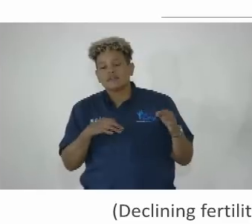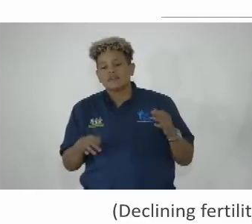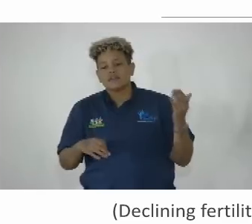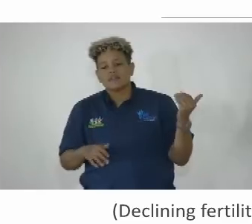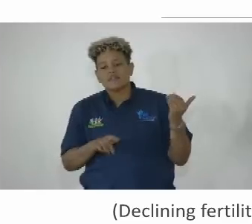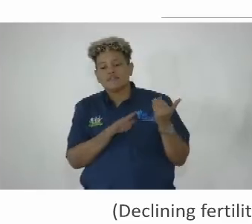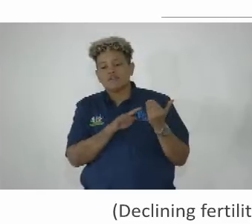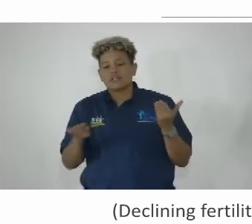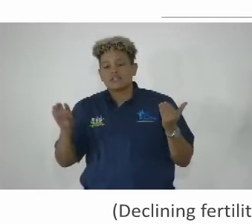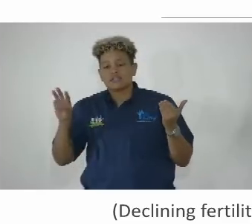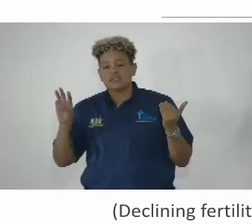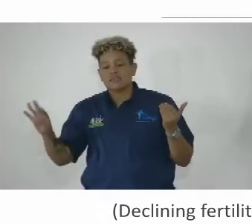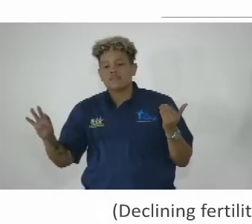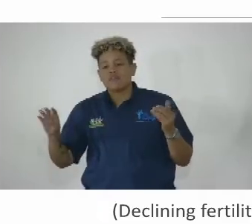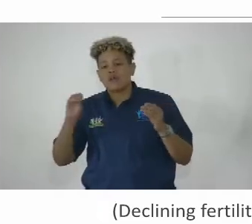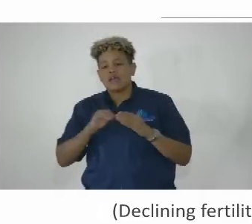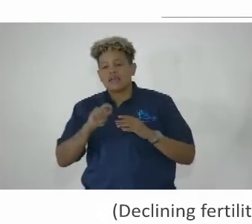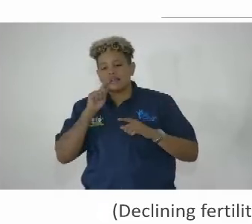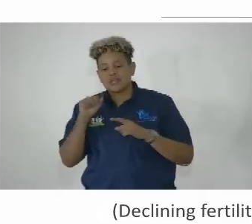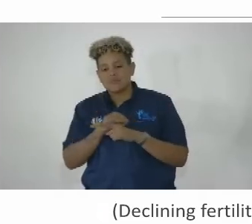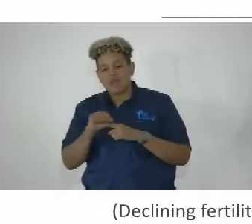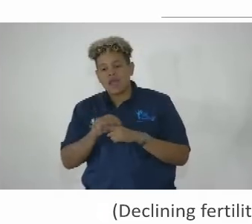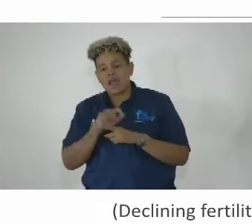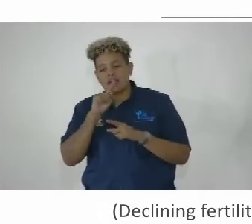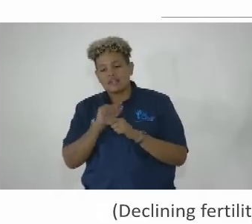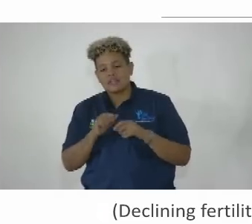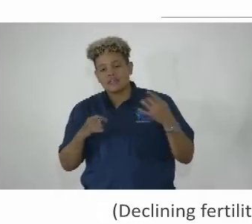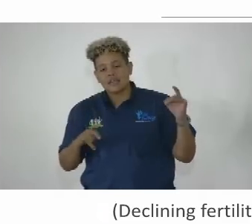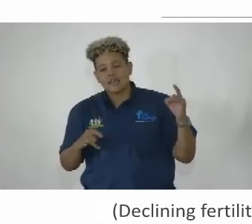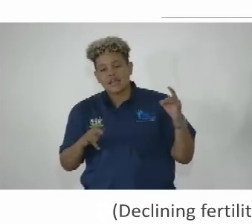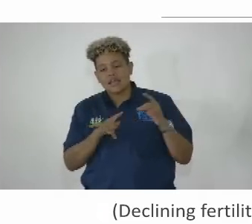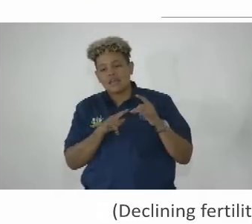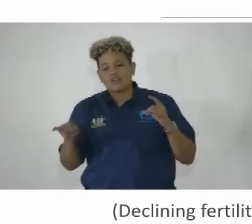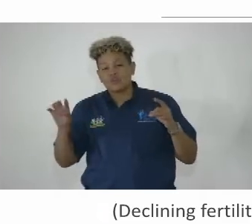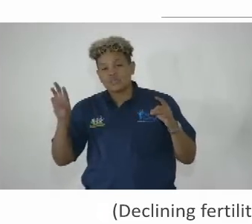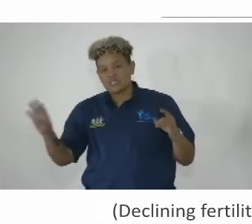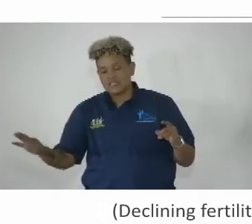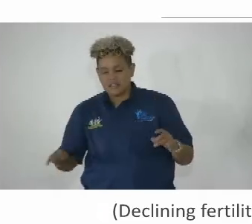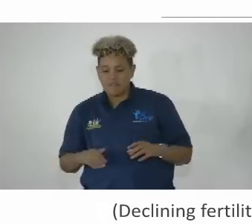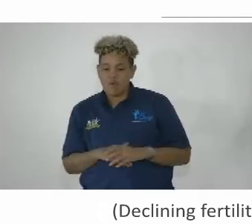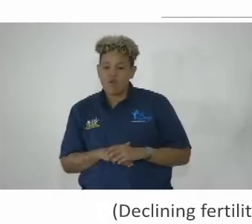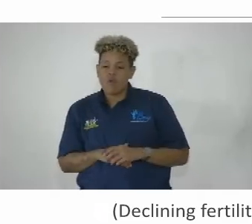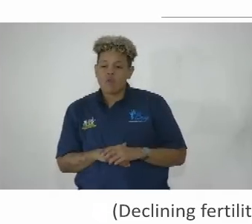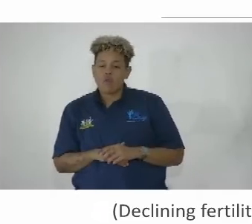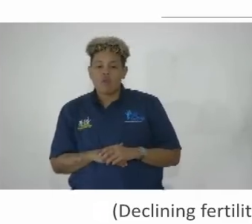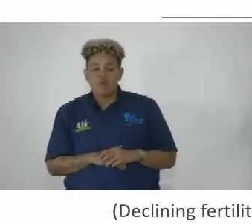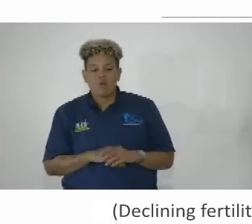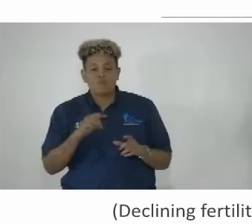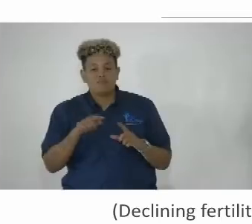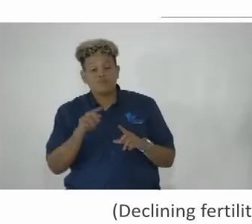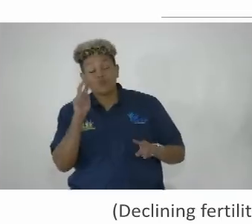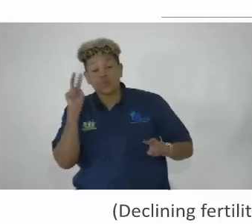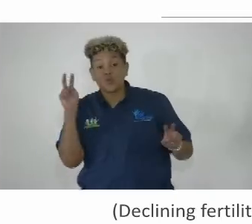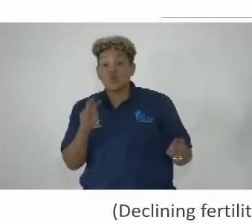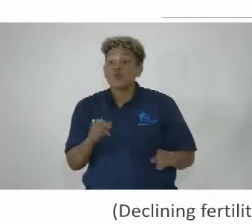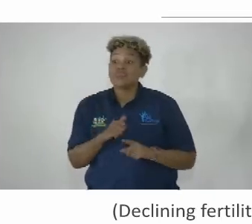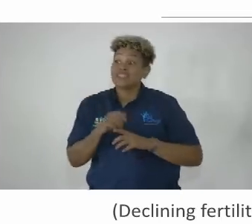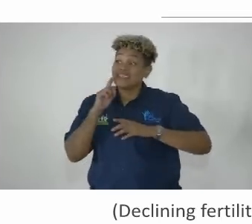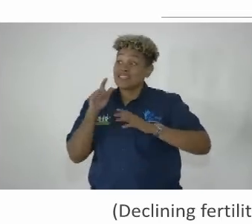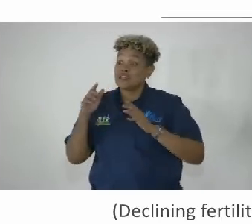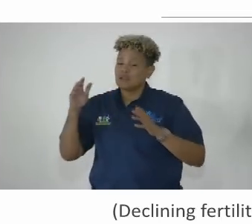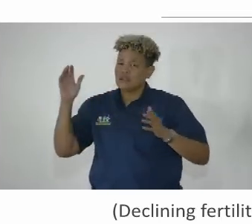to 64, but in practical, it's really 18 to 64. And when you look at the